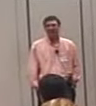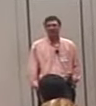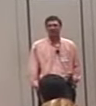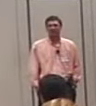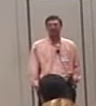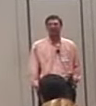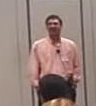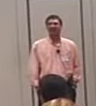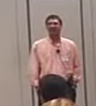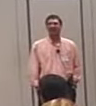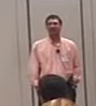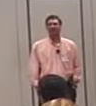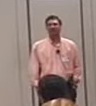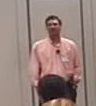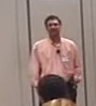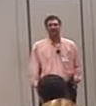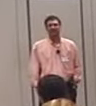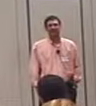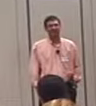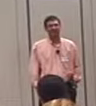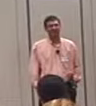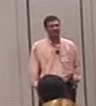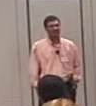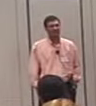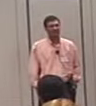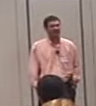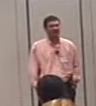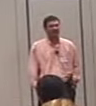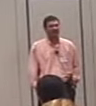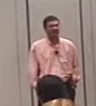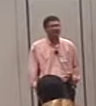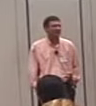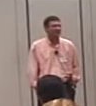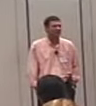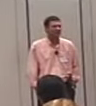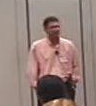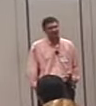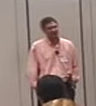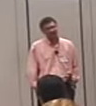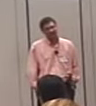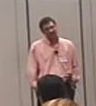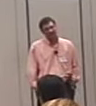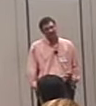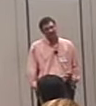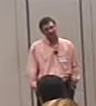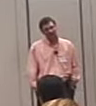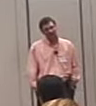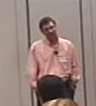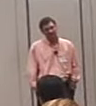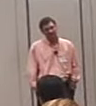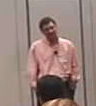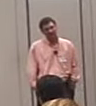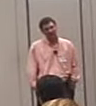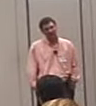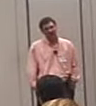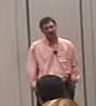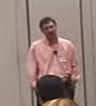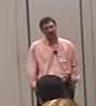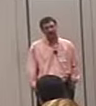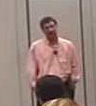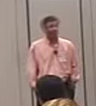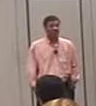I don't know if I've ever seen her face light up under any circumstances. How do you know that she likes those